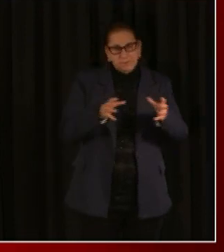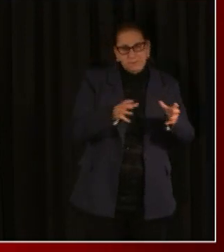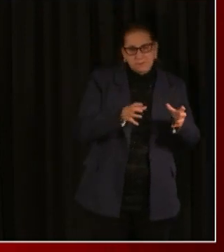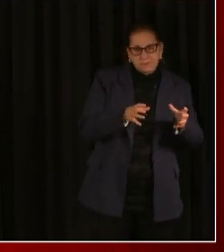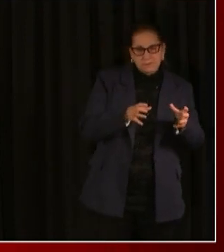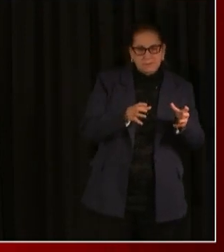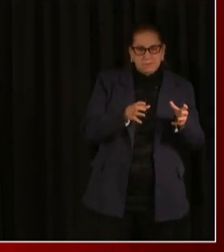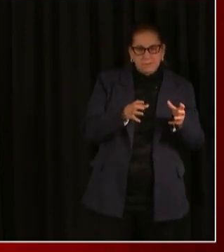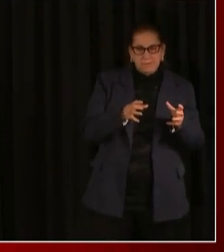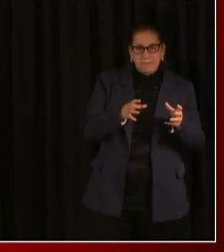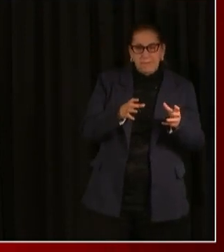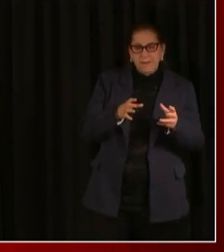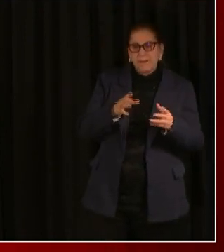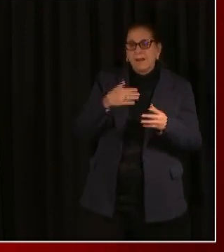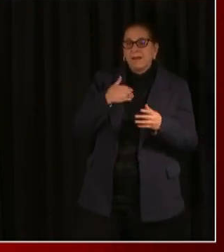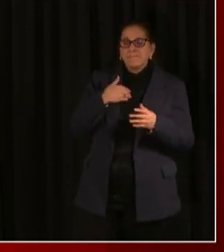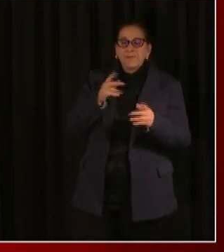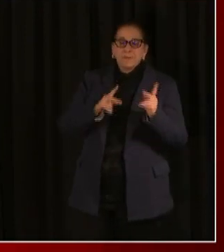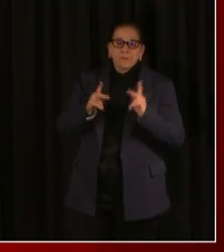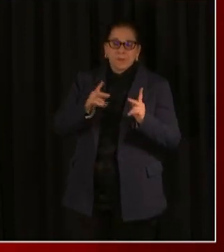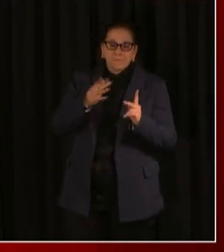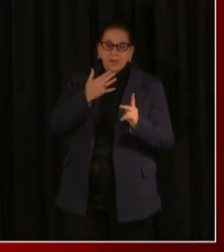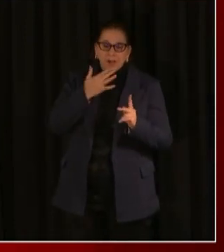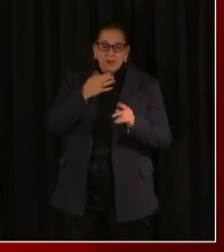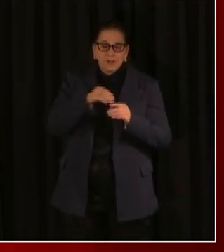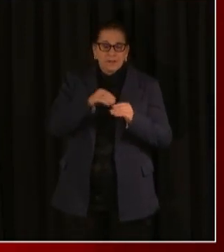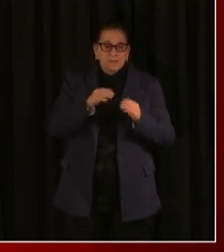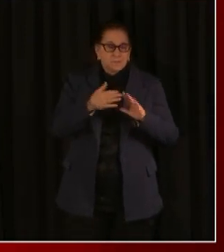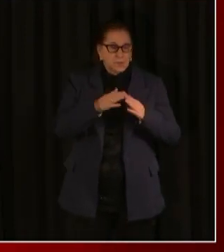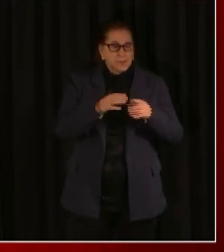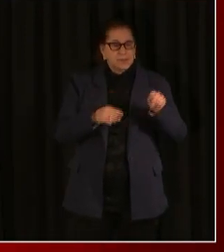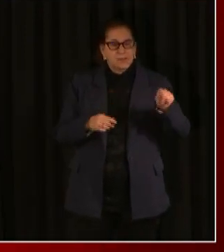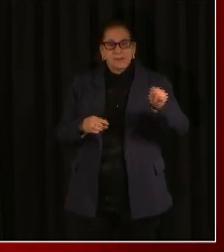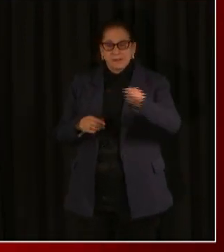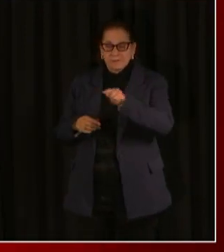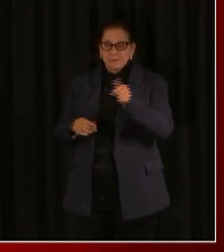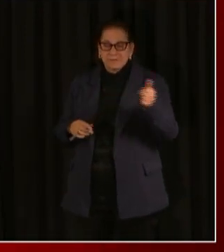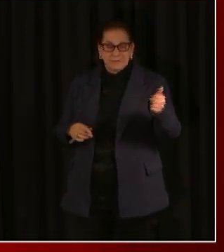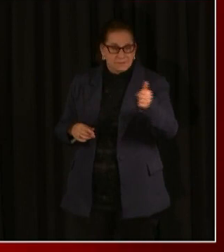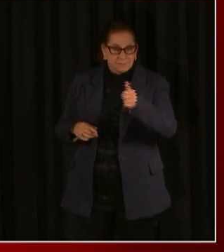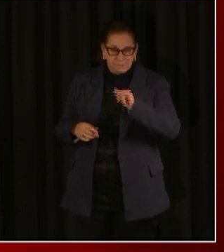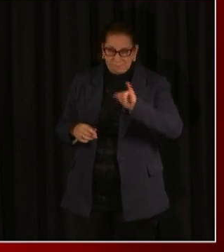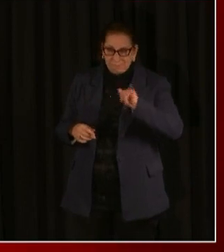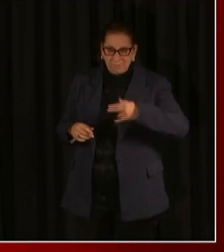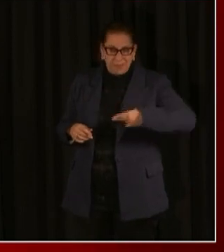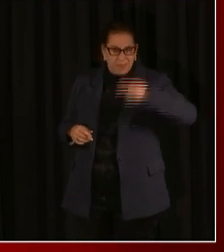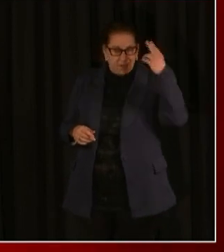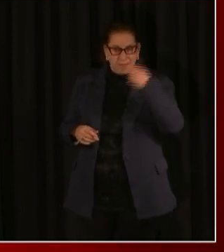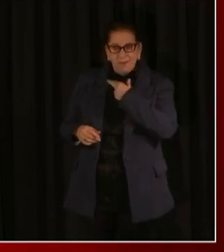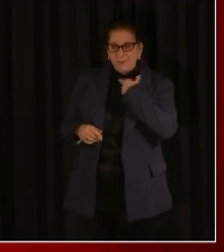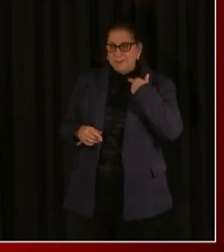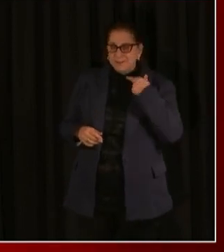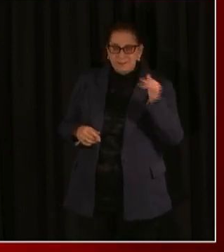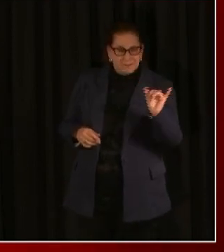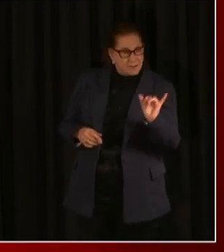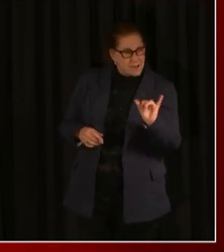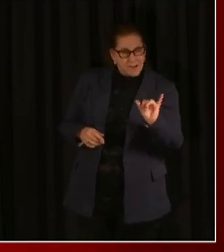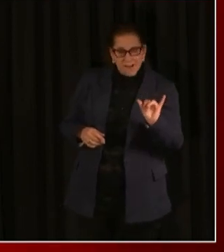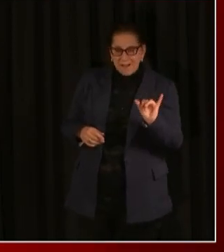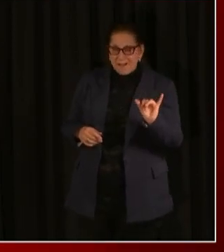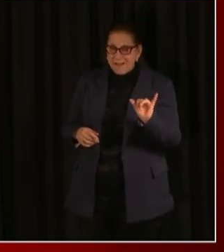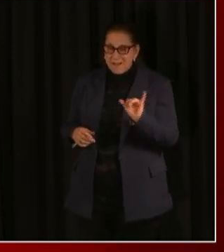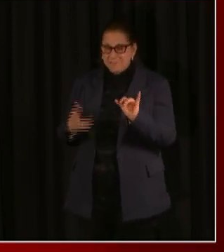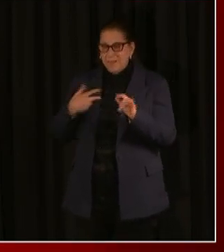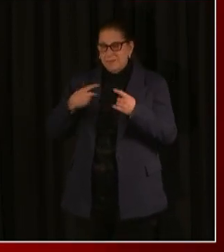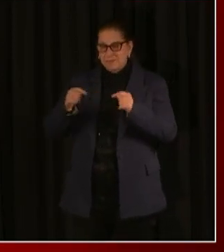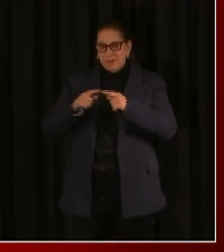such as communities of colors, essential workers. And we have a partnership with the Medical Society of the District of